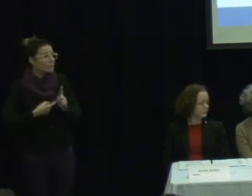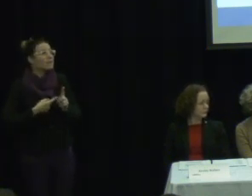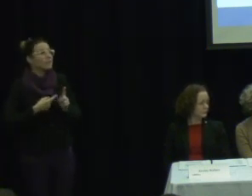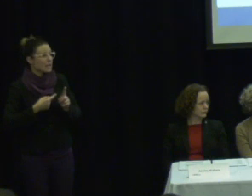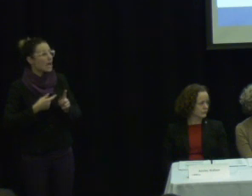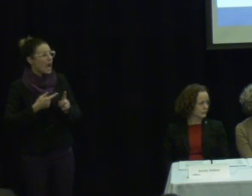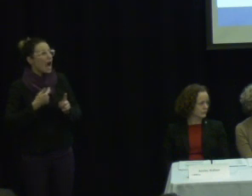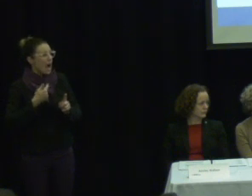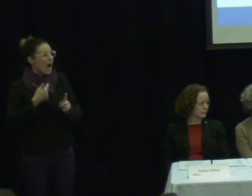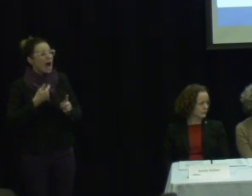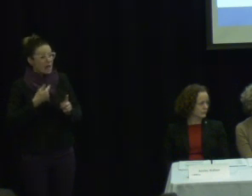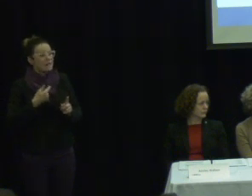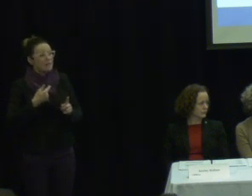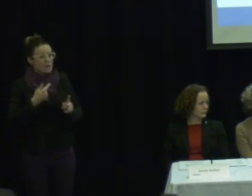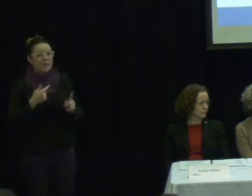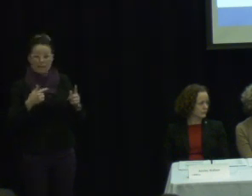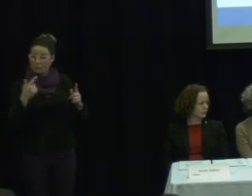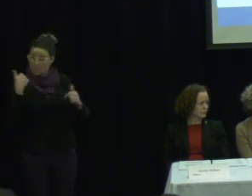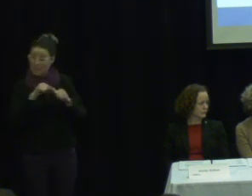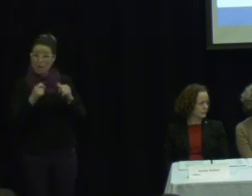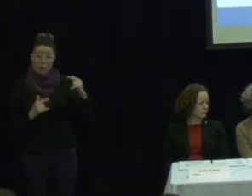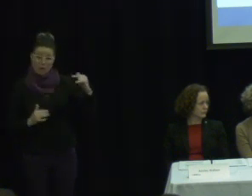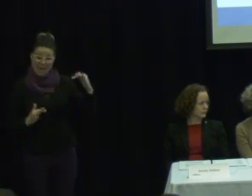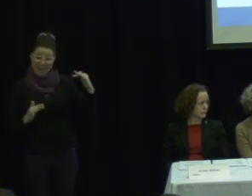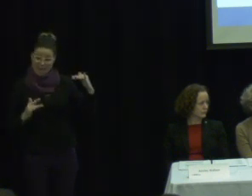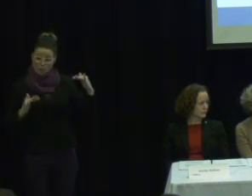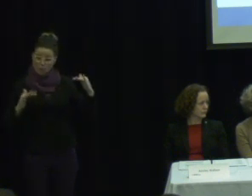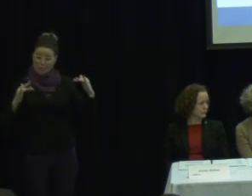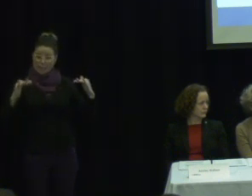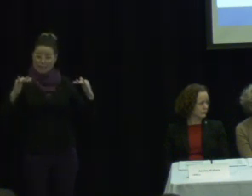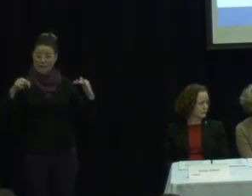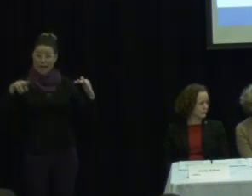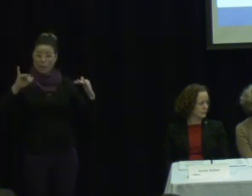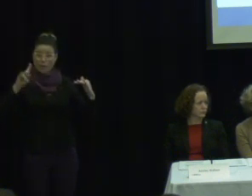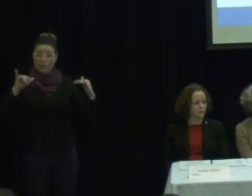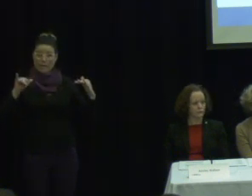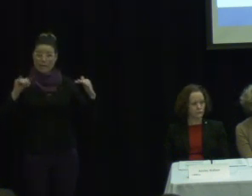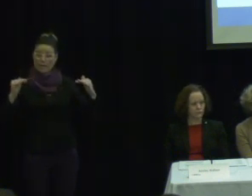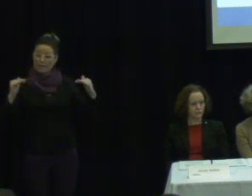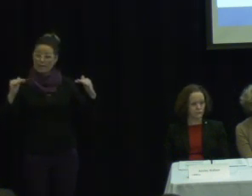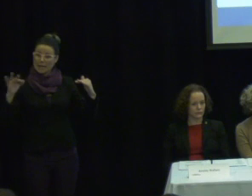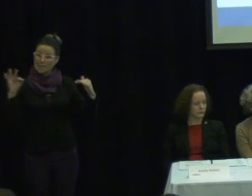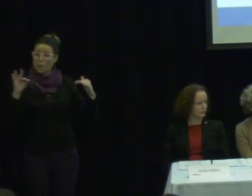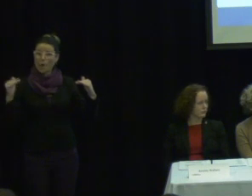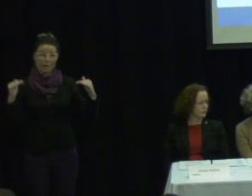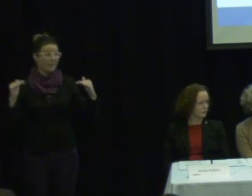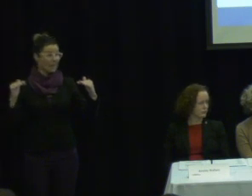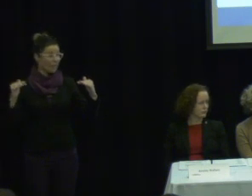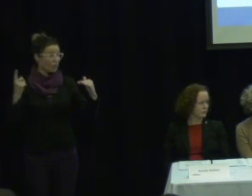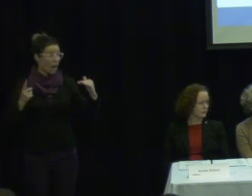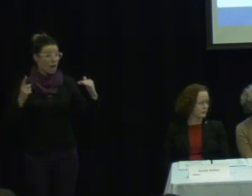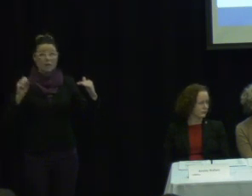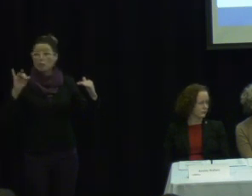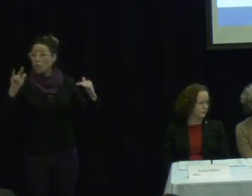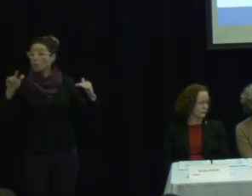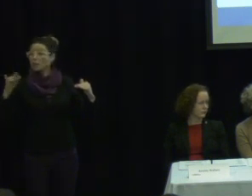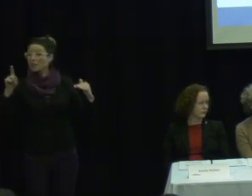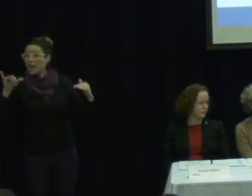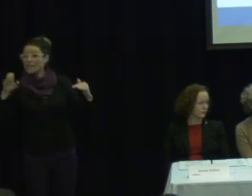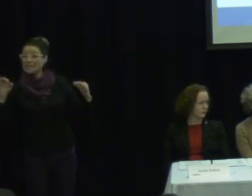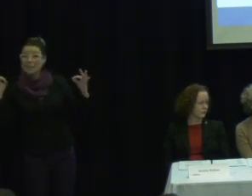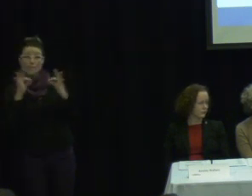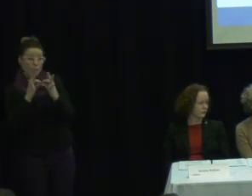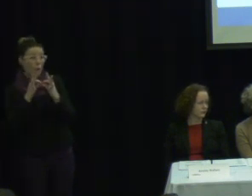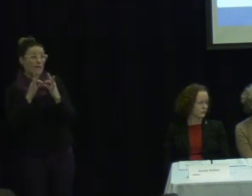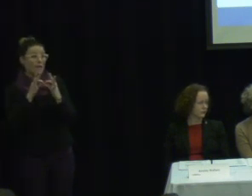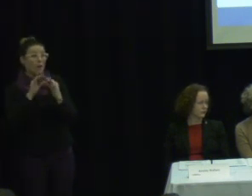to be good about equity and social justice. We have to be excellent, because people look at us. The reason I think they're tougher on us than